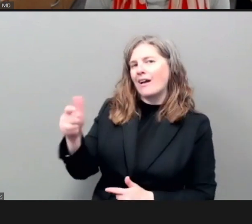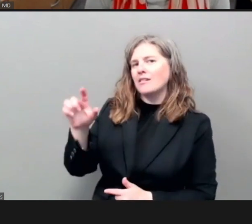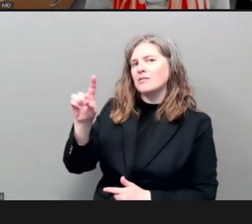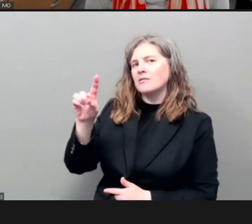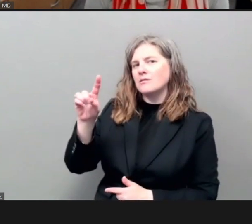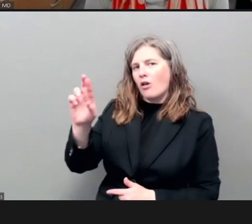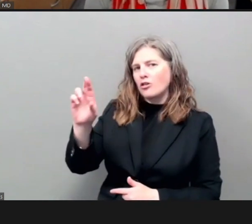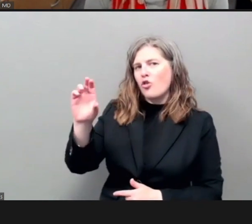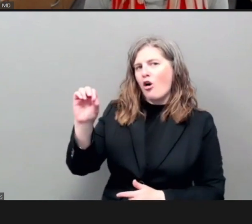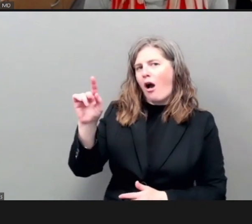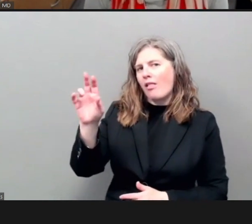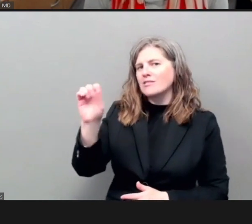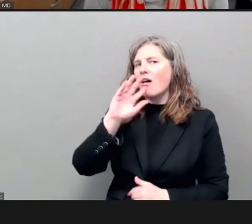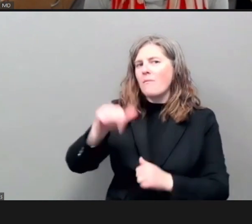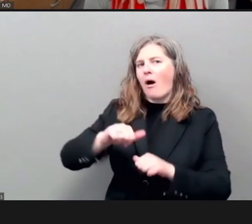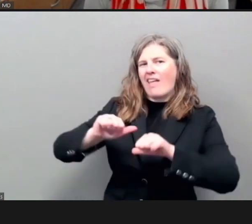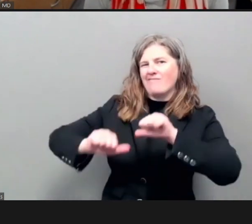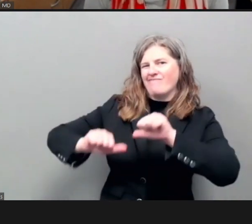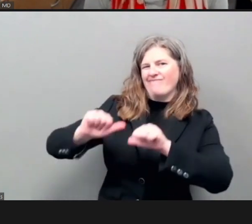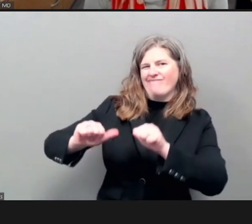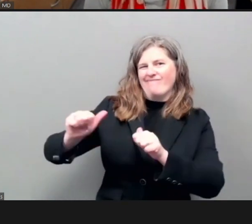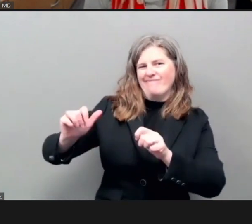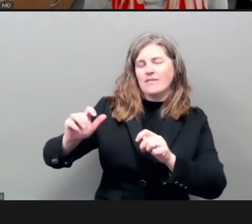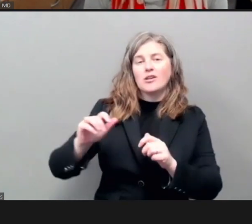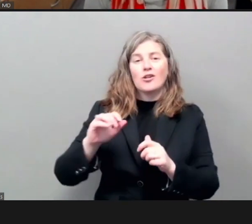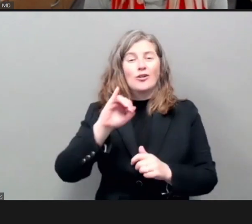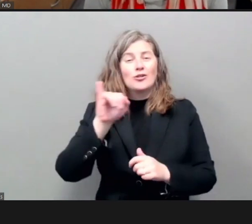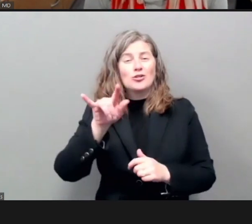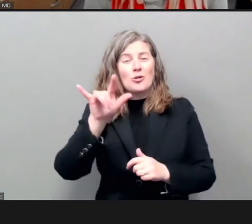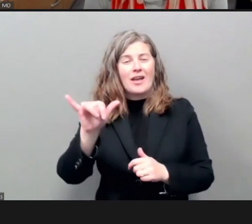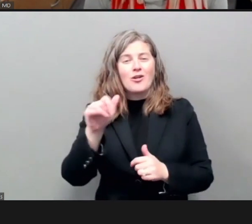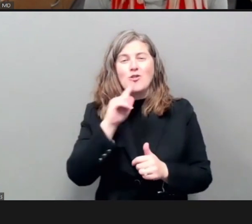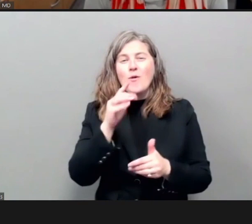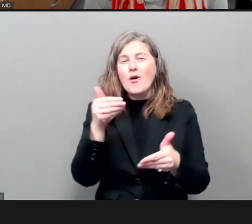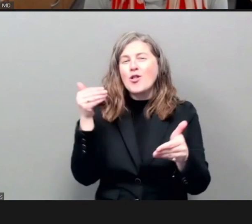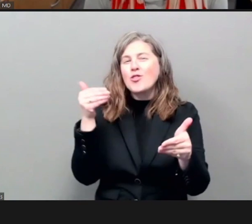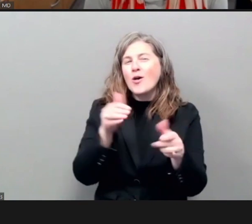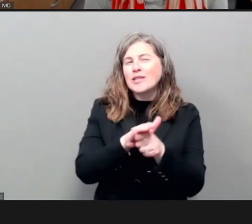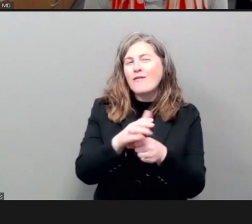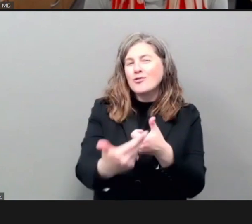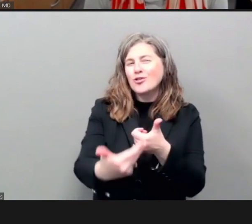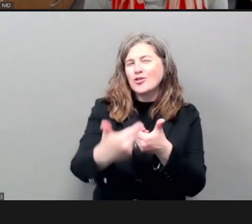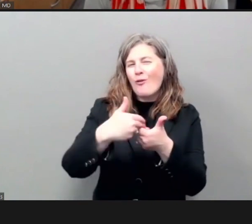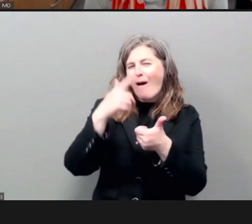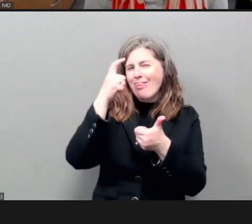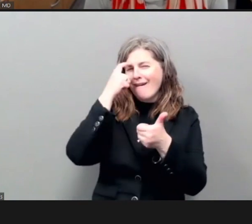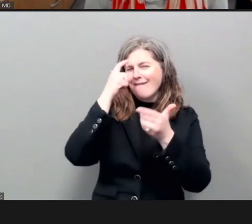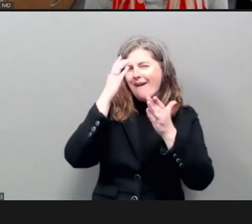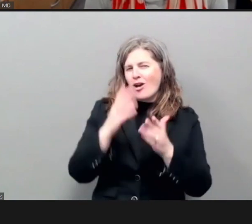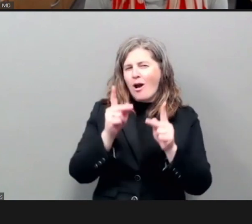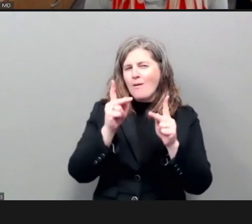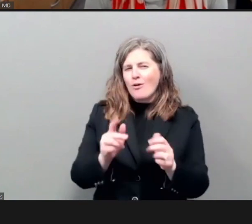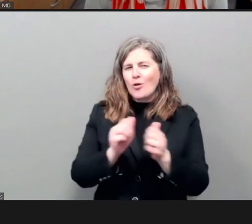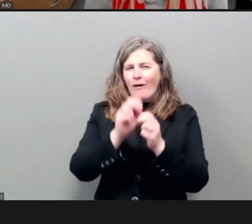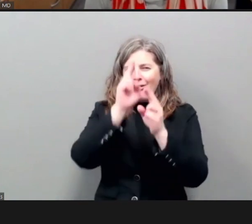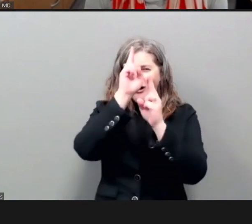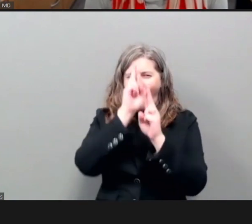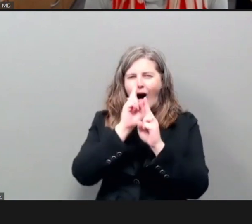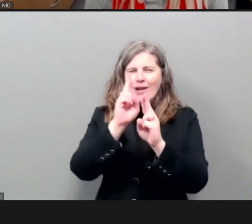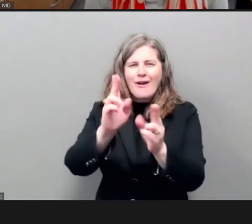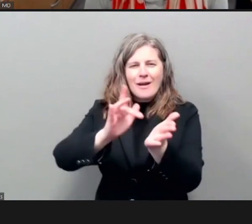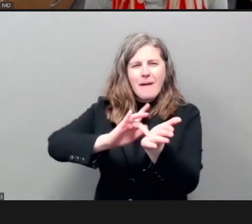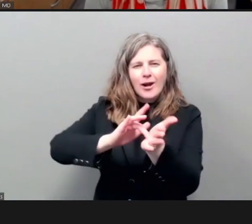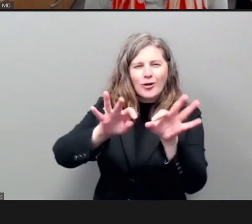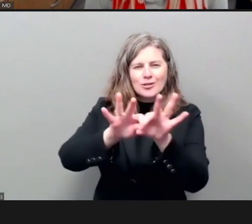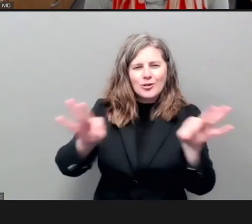vaccine hesitancy piece. But Julia, you're getting close enough to join the governor as somebody in the state with an honorary medical degree. Well,